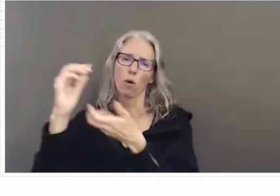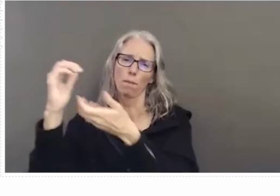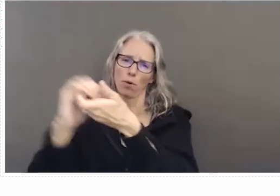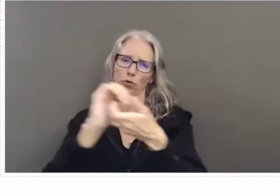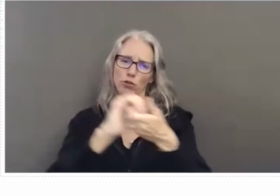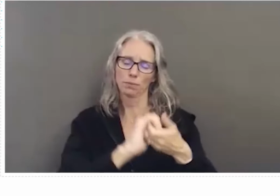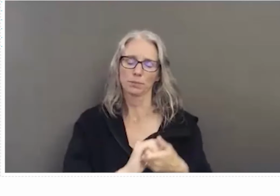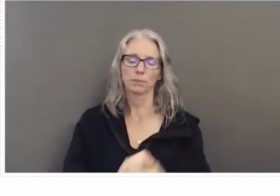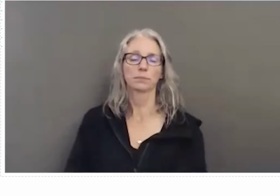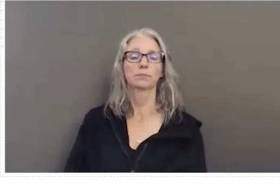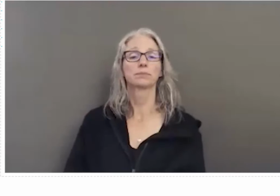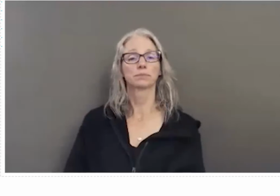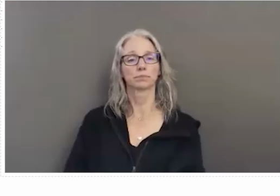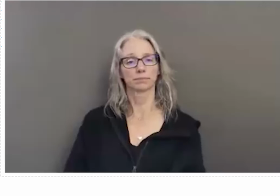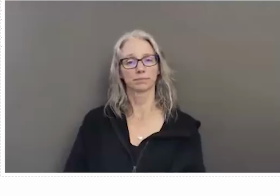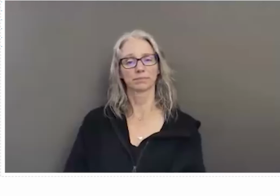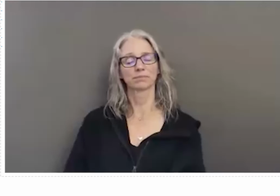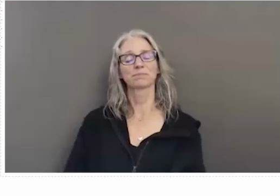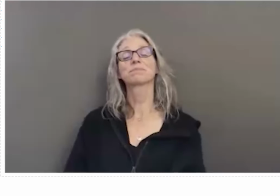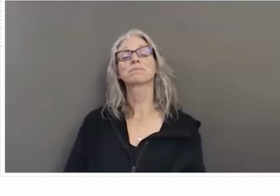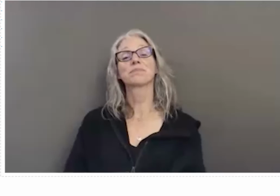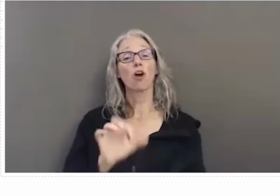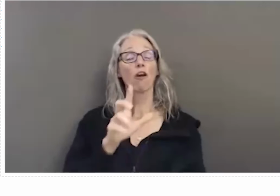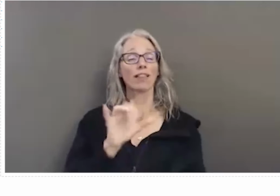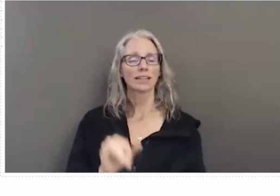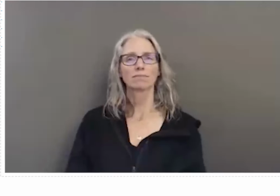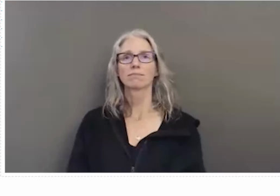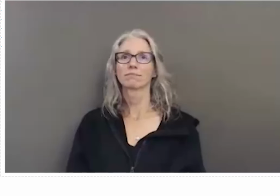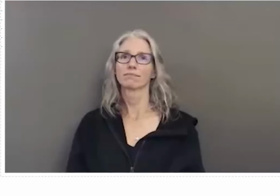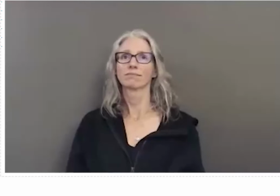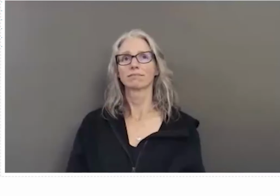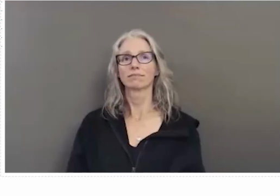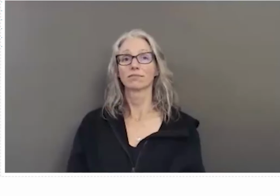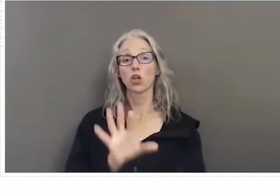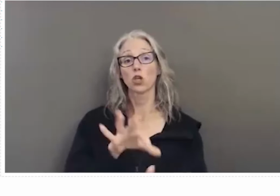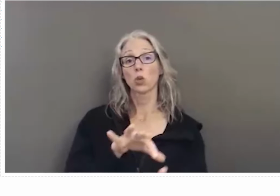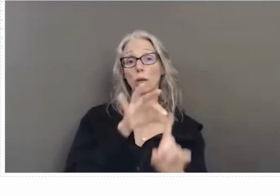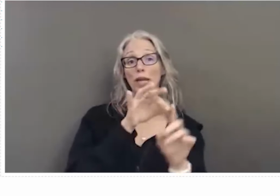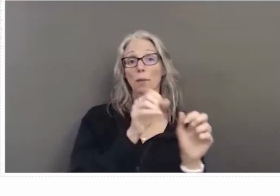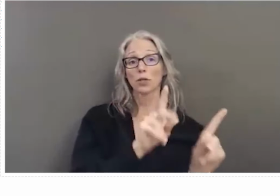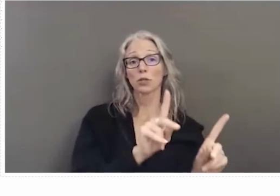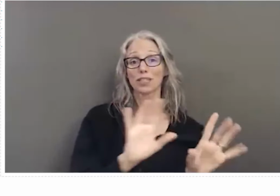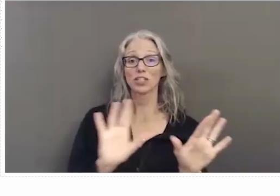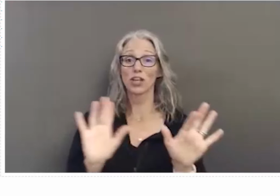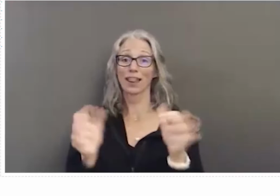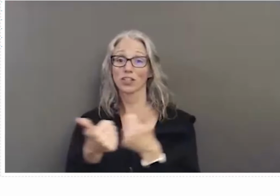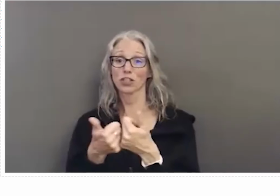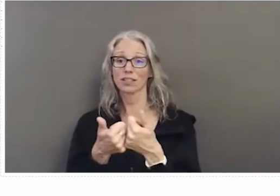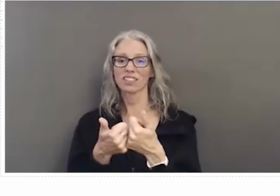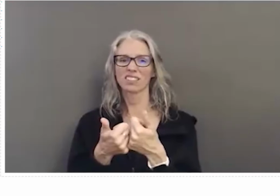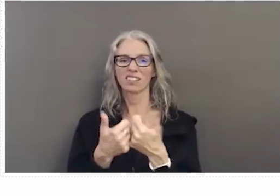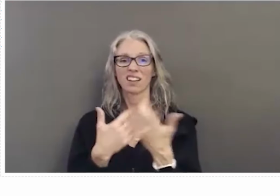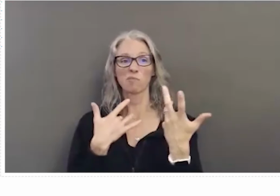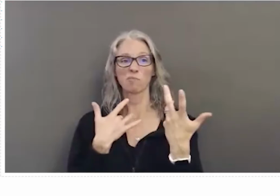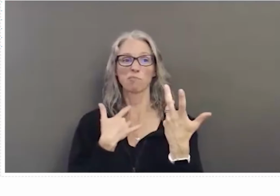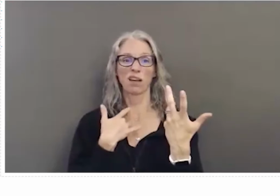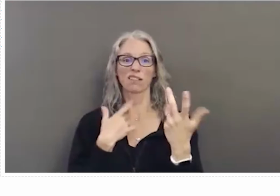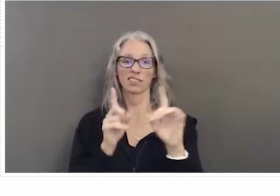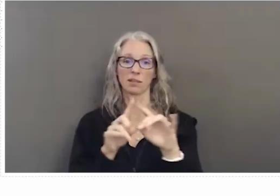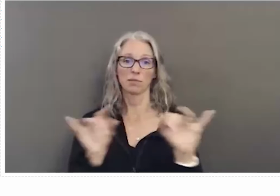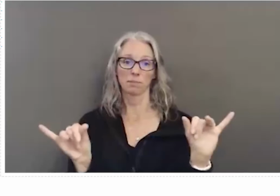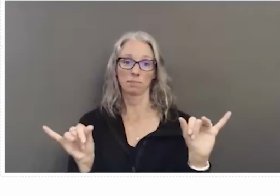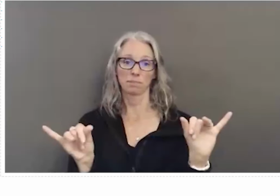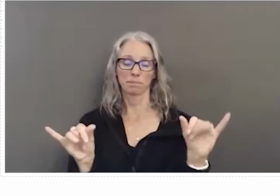Yeah, well, I think the unique opportunities and the challenges are kind of, or they come together sometimes.